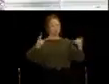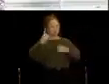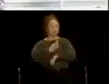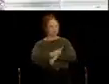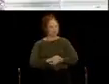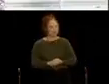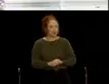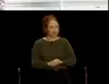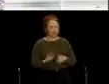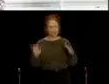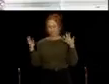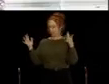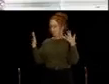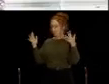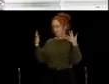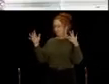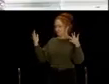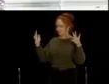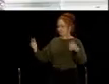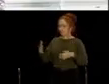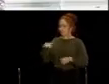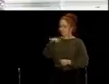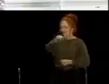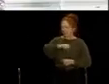yeah, absolutely.